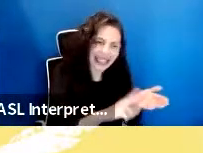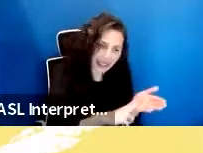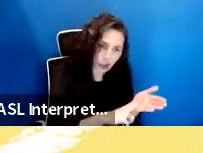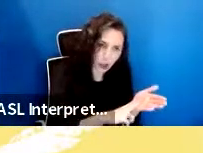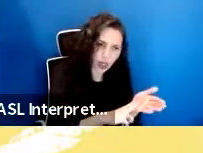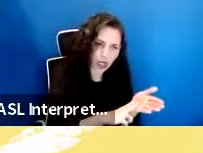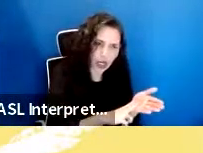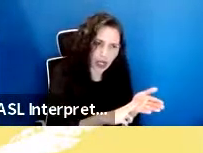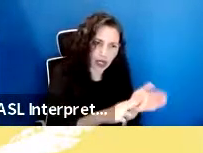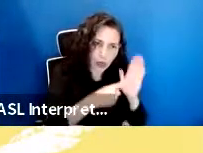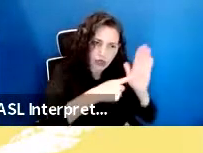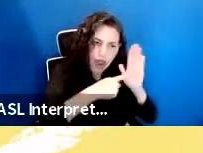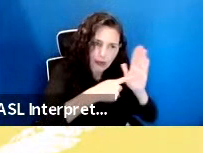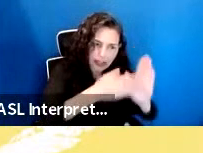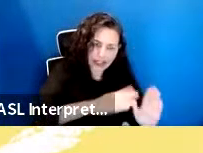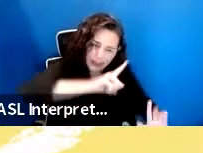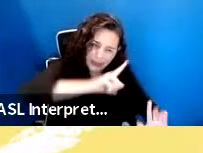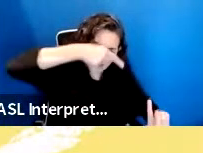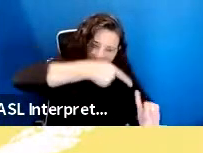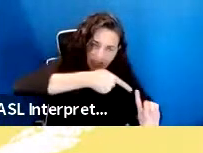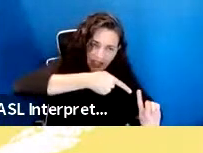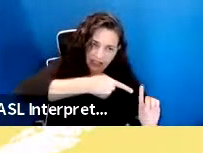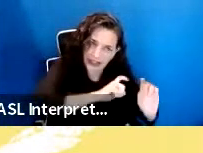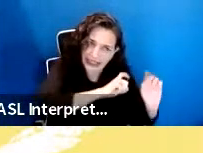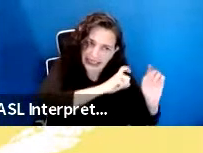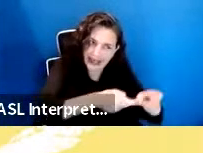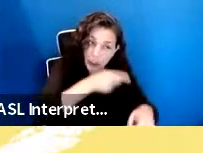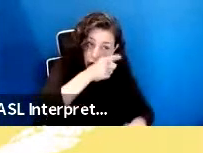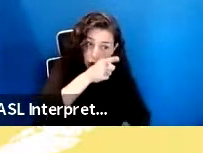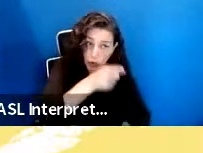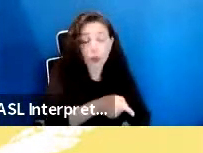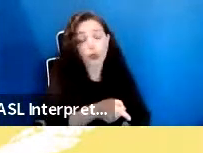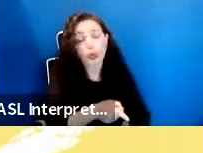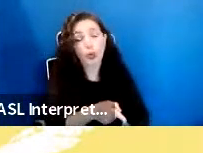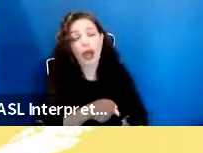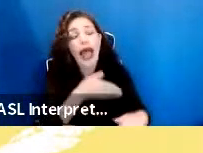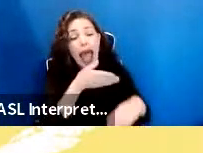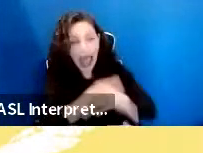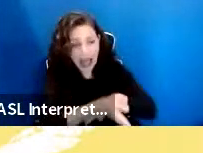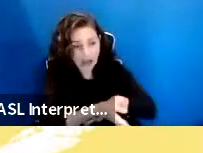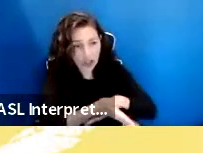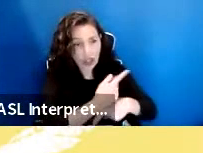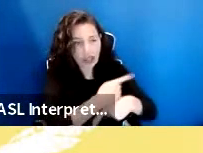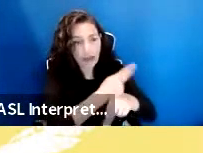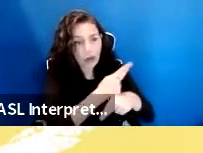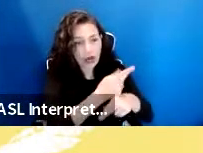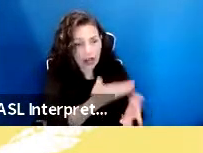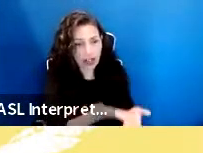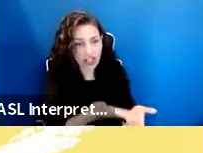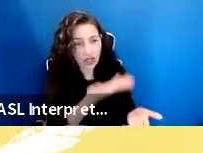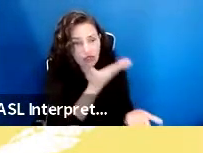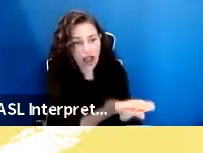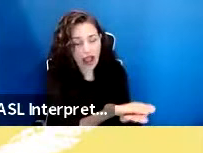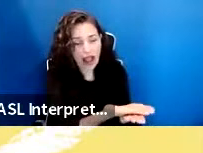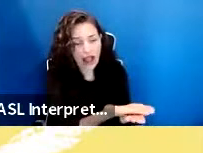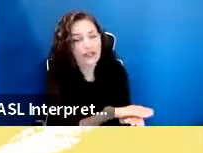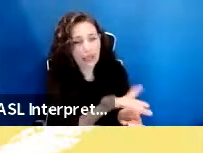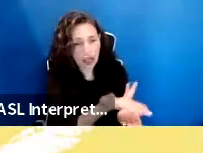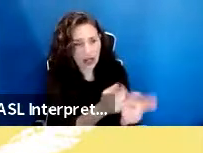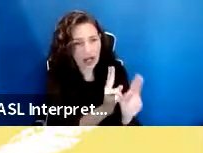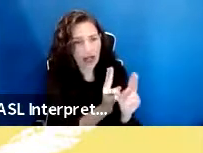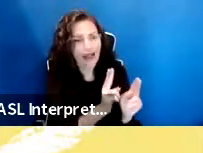specifically assigned once your production comes to the union via that application process. They will work with